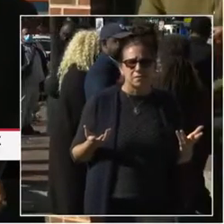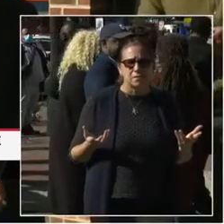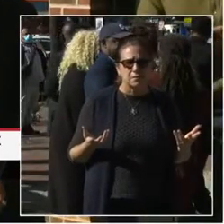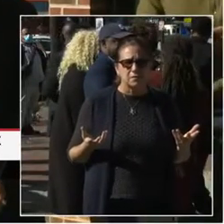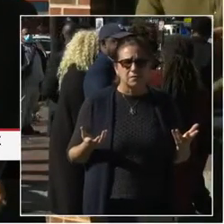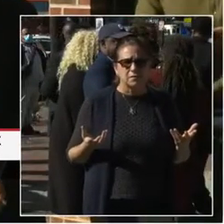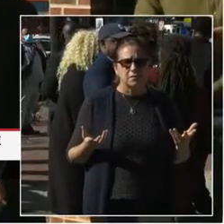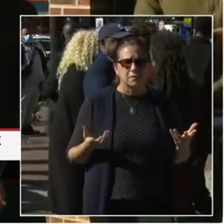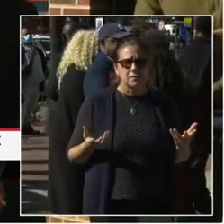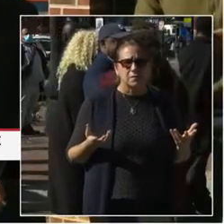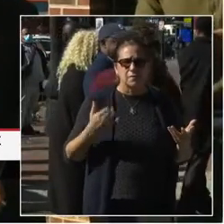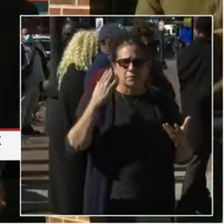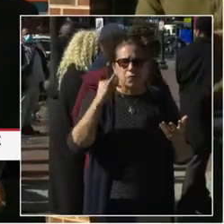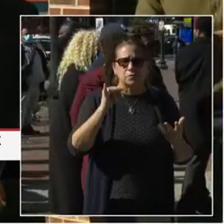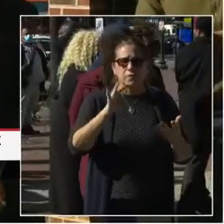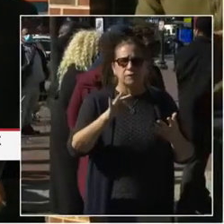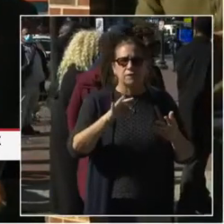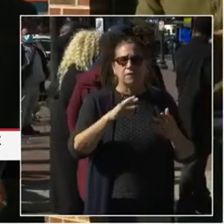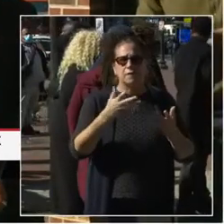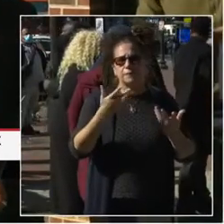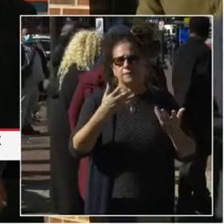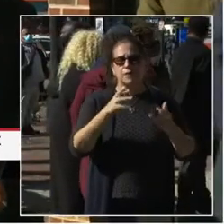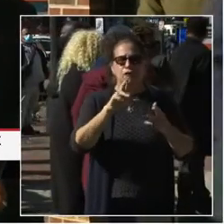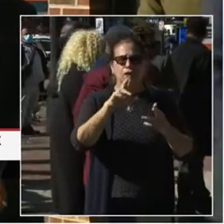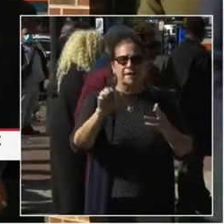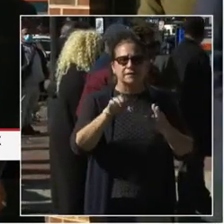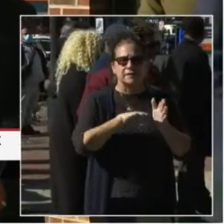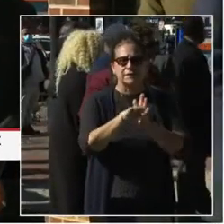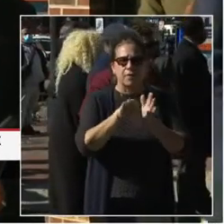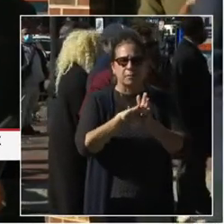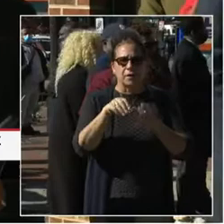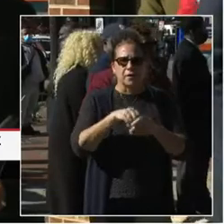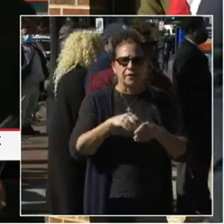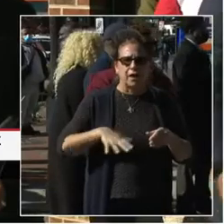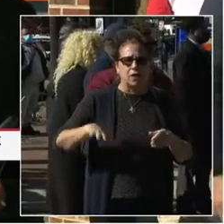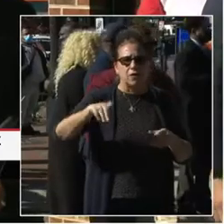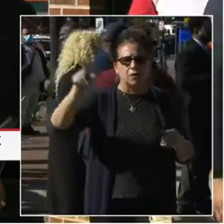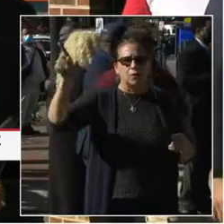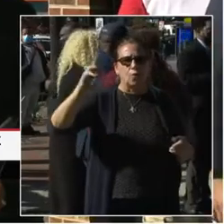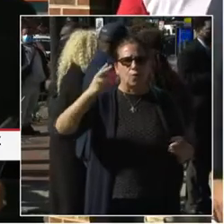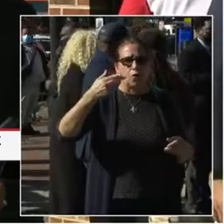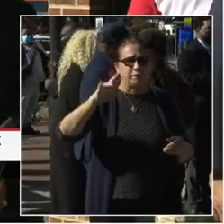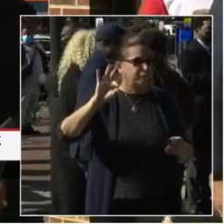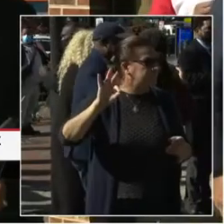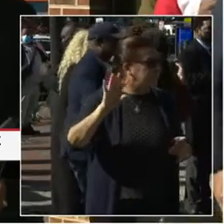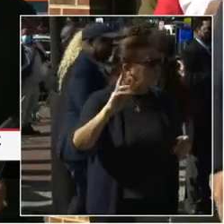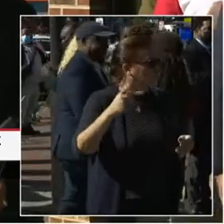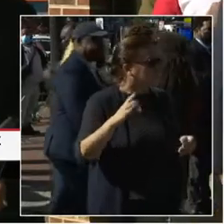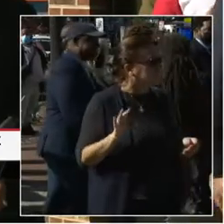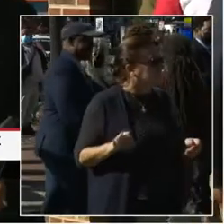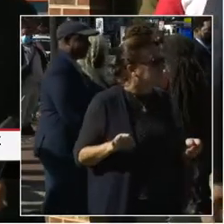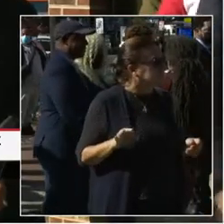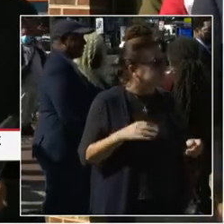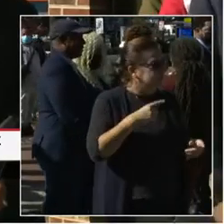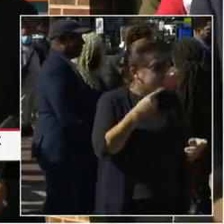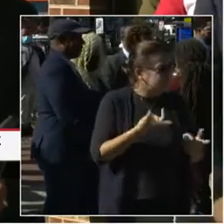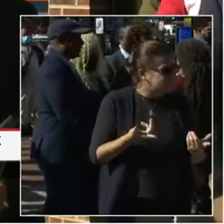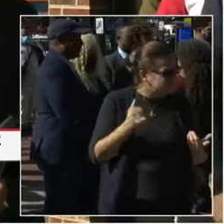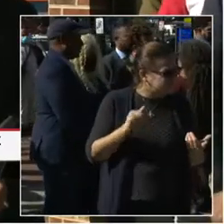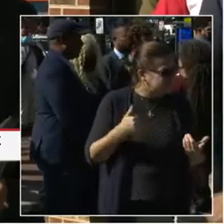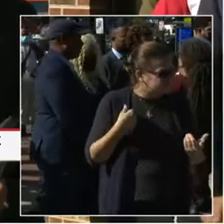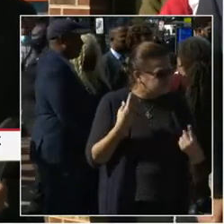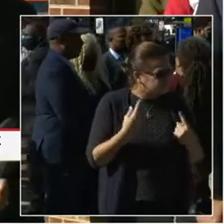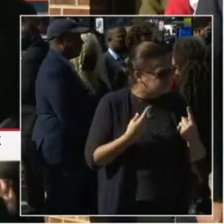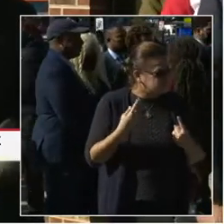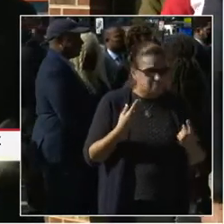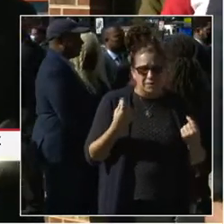have this relatively small fish market, and they're gone. And I understand it's a city property. What do